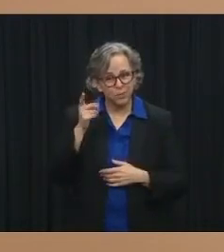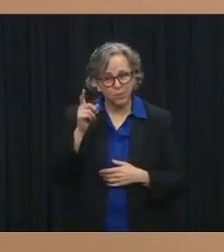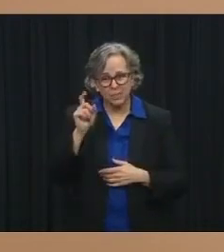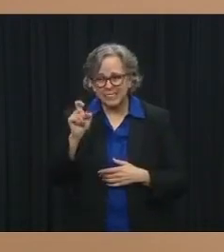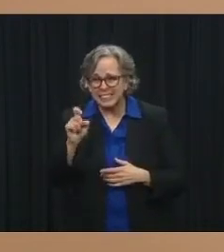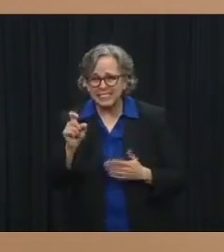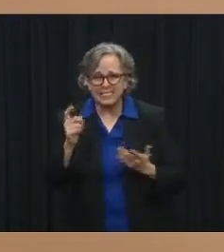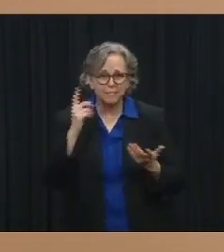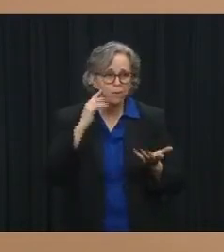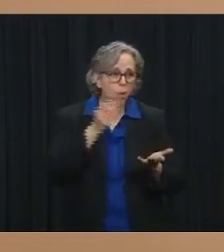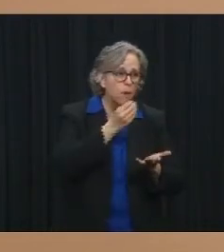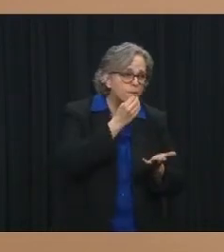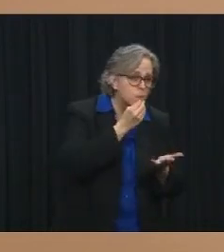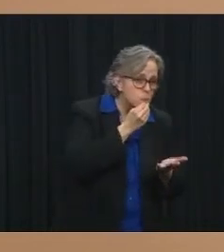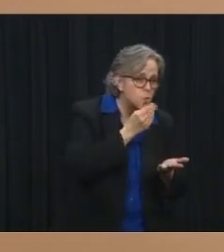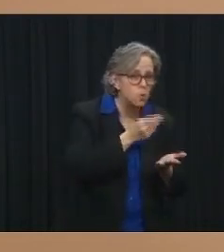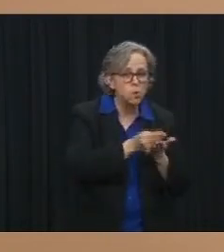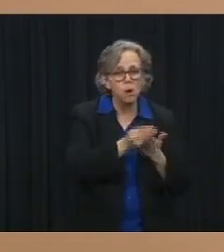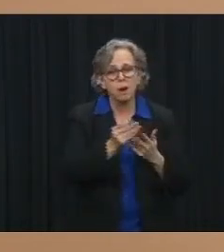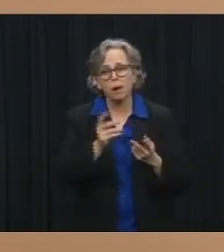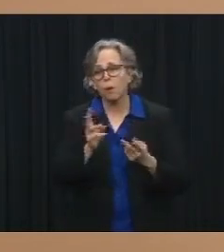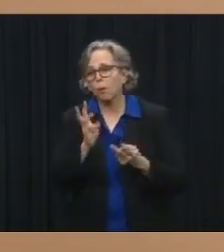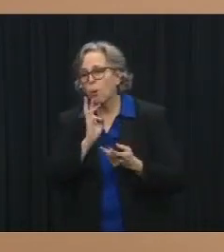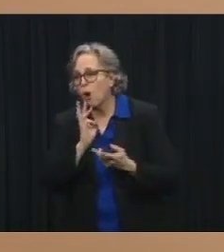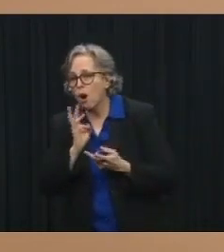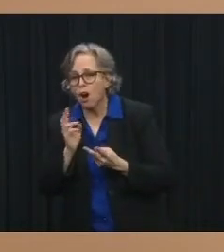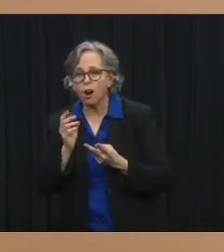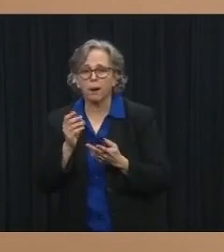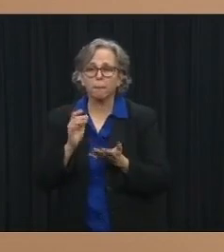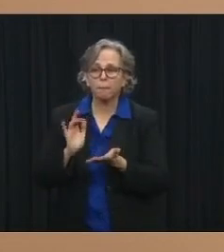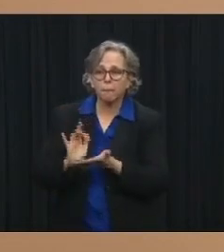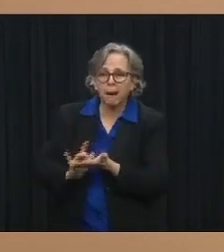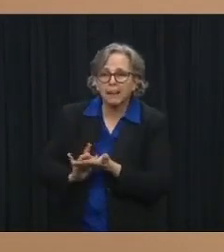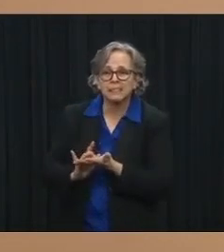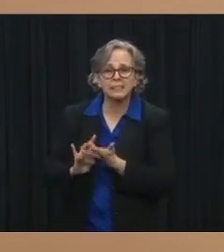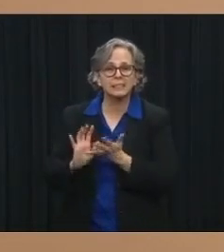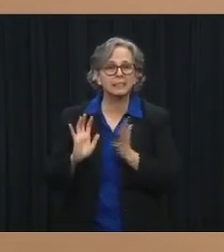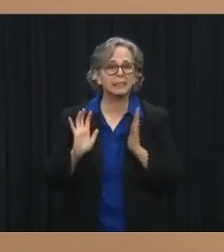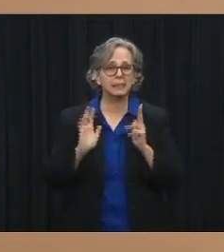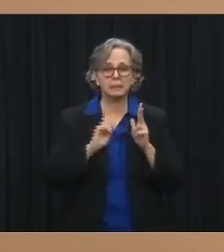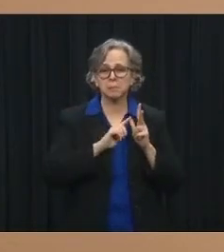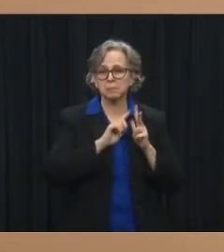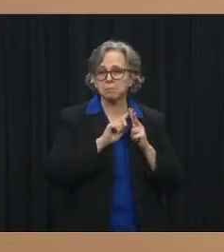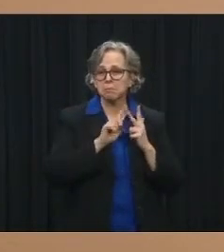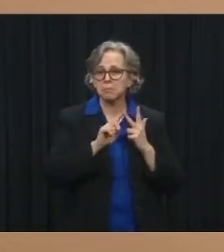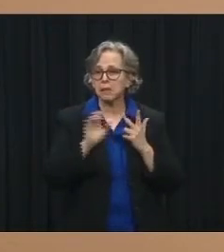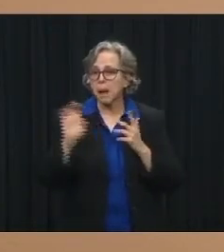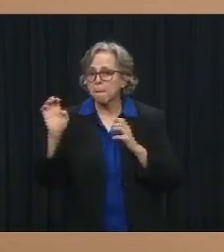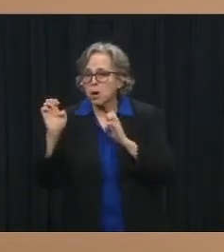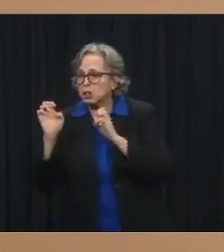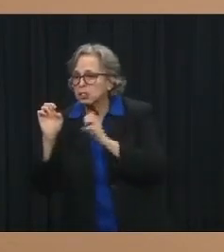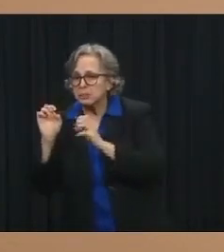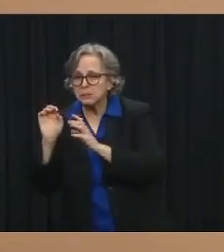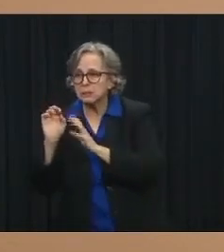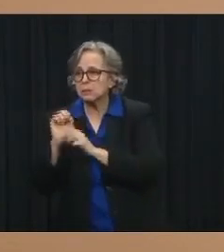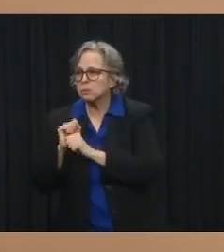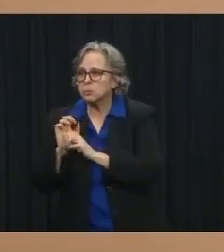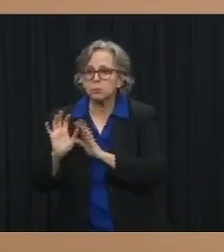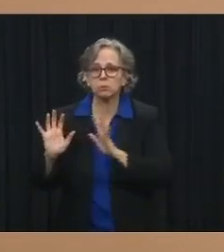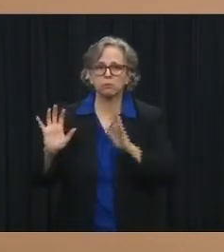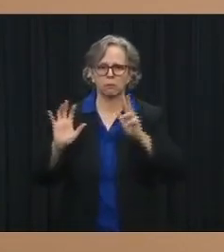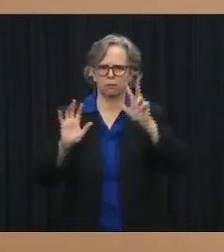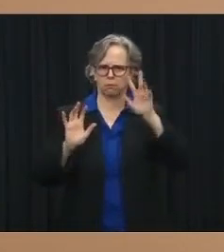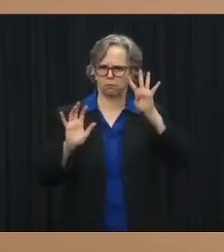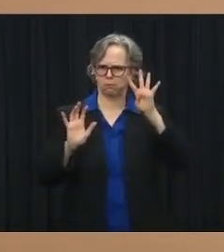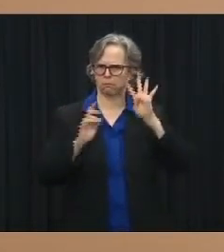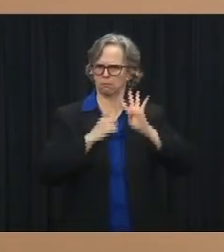transportation that supports that, our healthcare services, our frontline workers. That is our tool chest right now in the real world